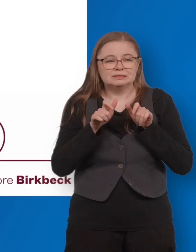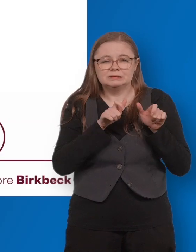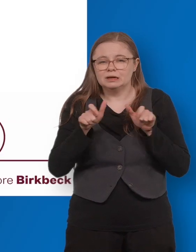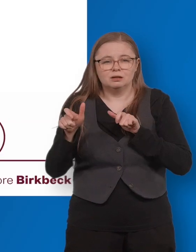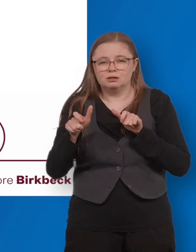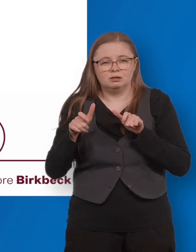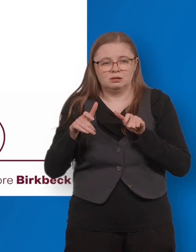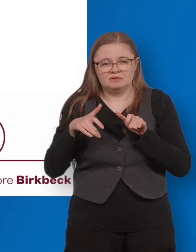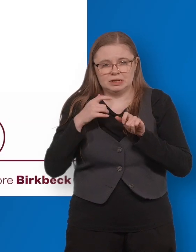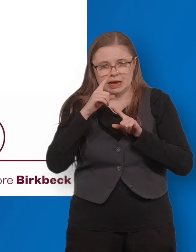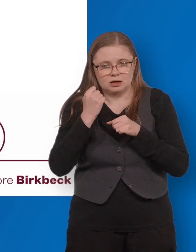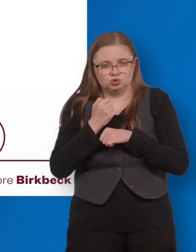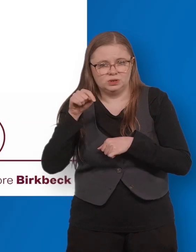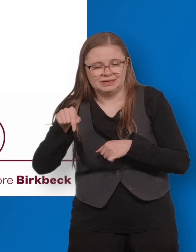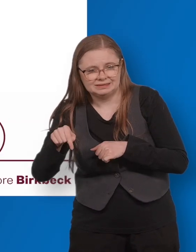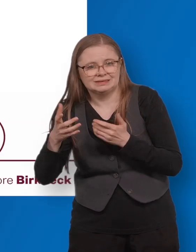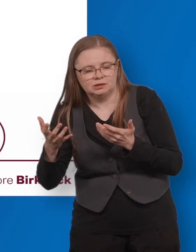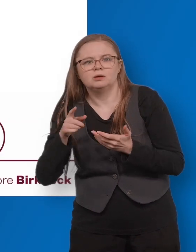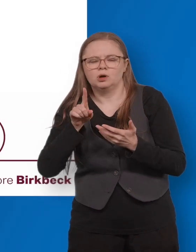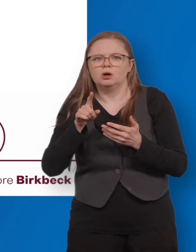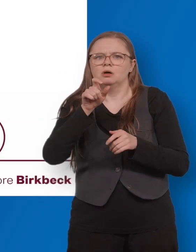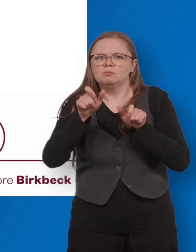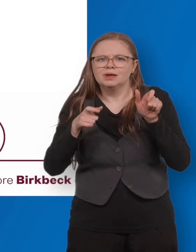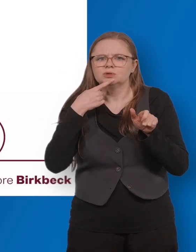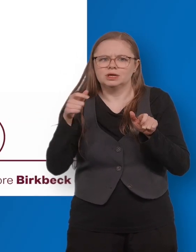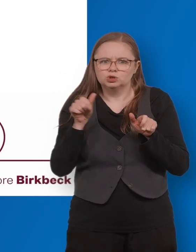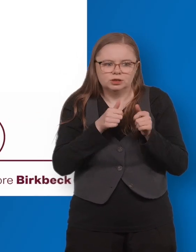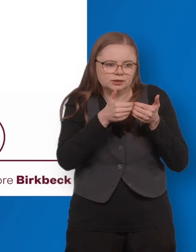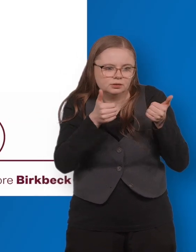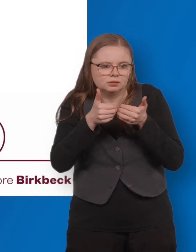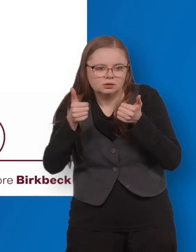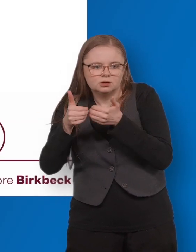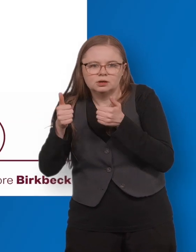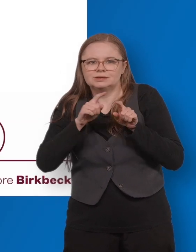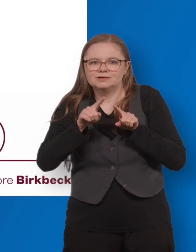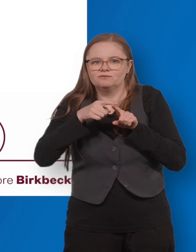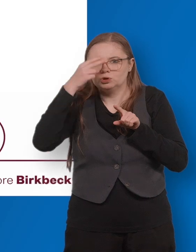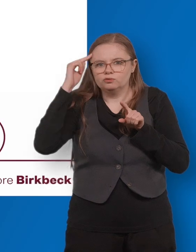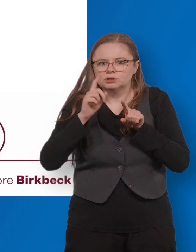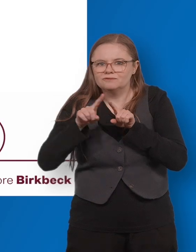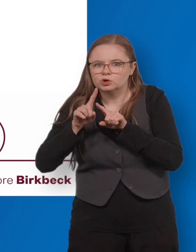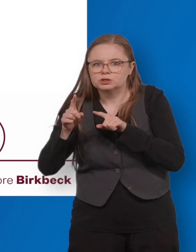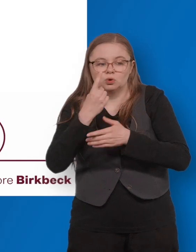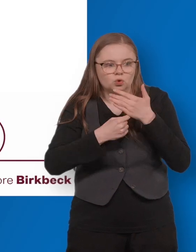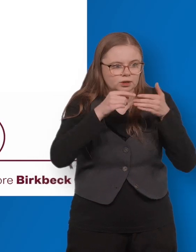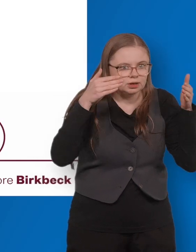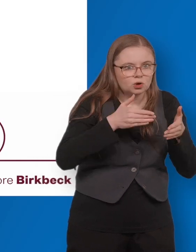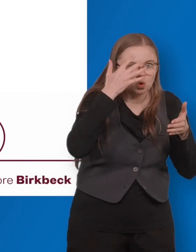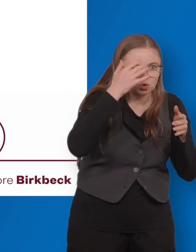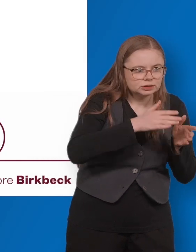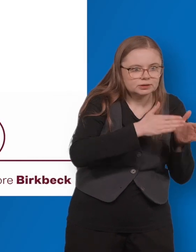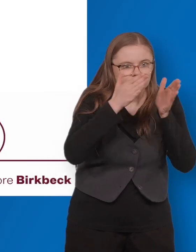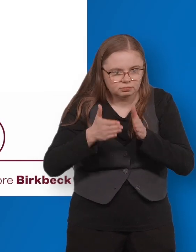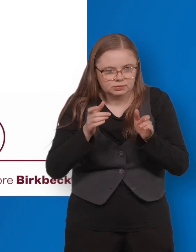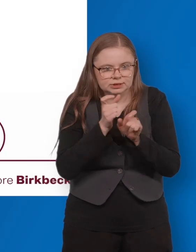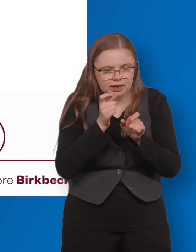down the condition-specific route and just look at dyslexia, just look at autism? Because our preference is always to look